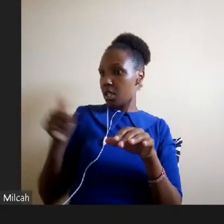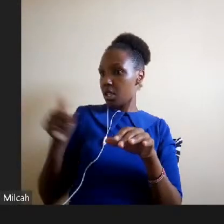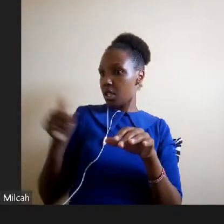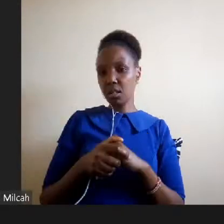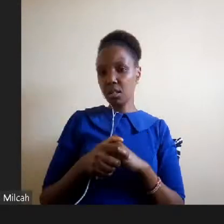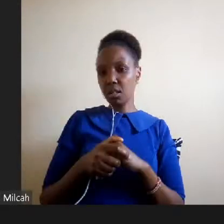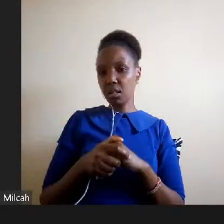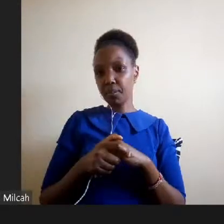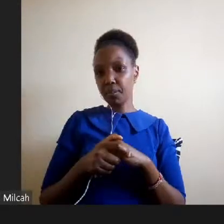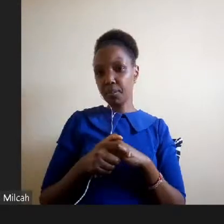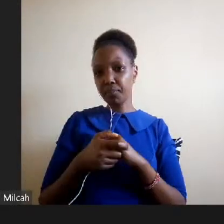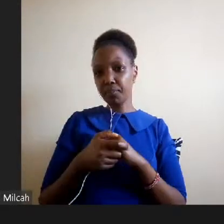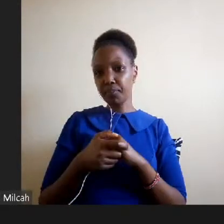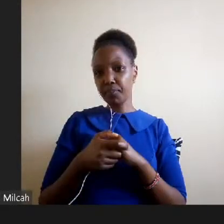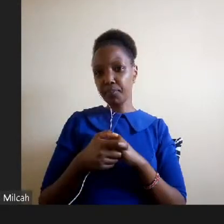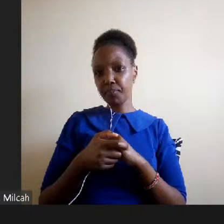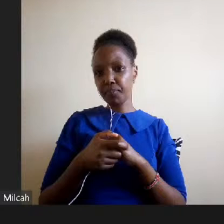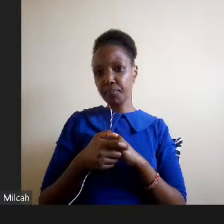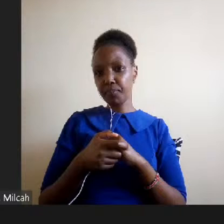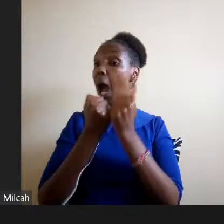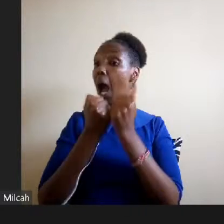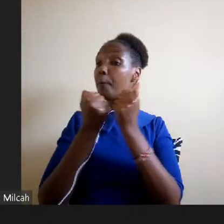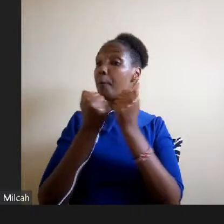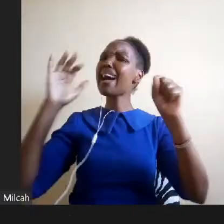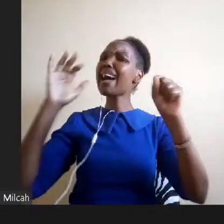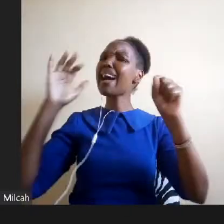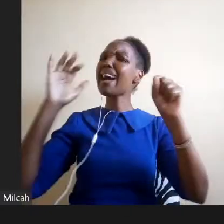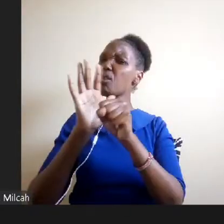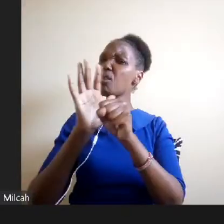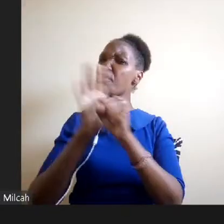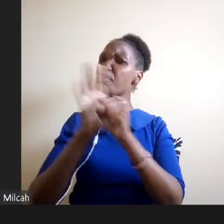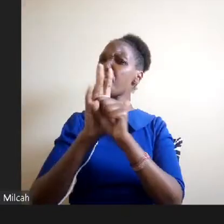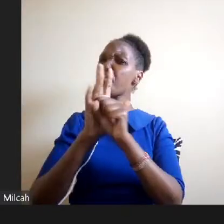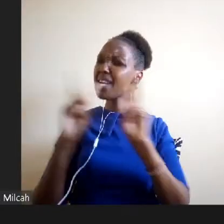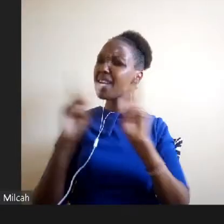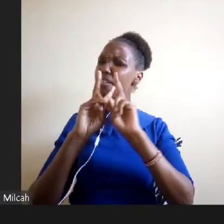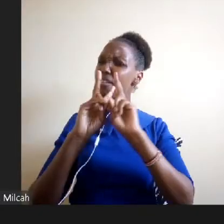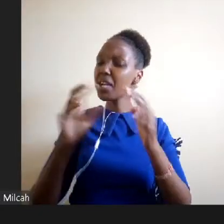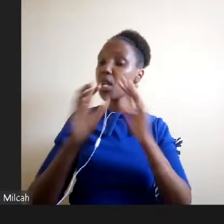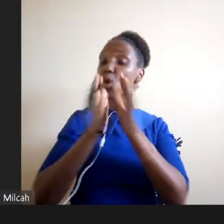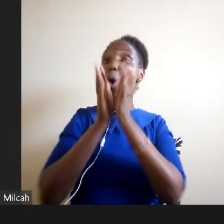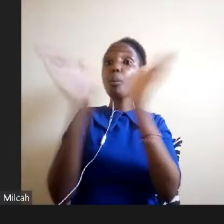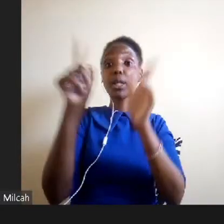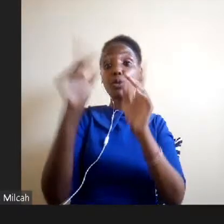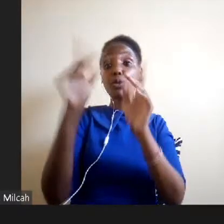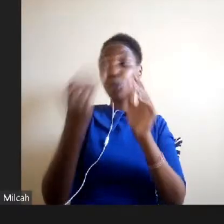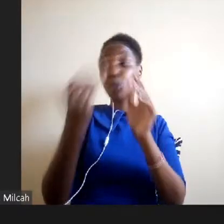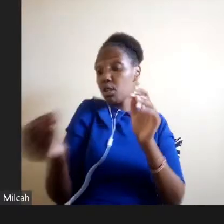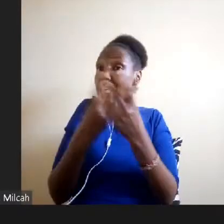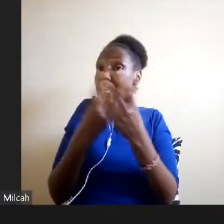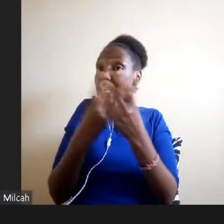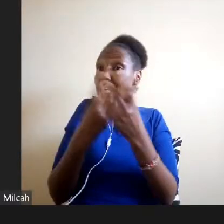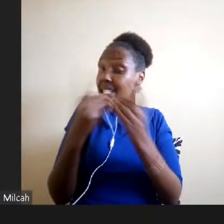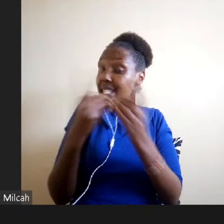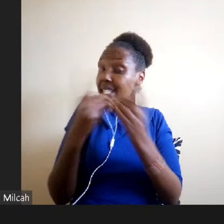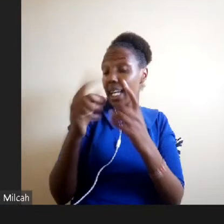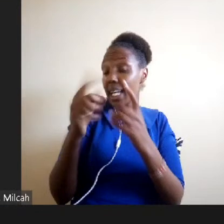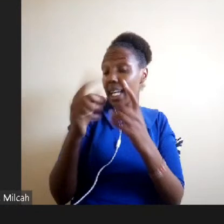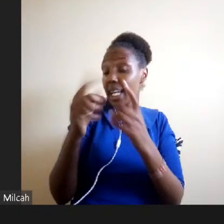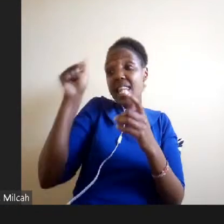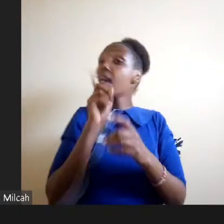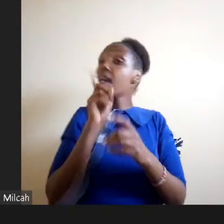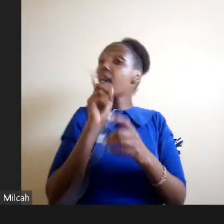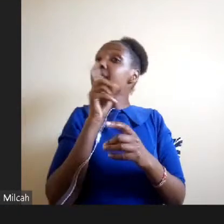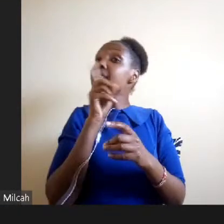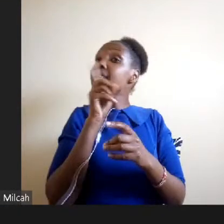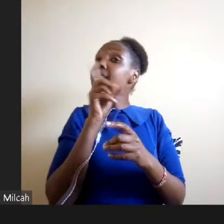online grooming happens, and we need to be able to be very, very open with our children and show them the risks that could happen by giving